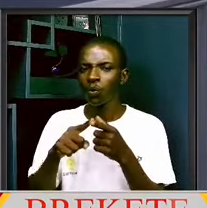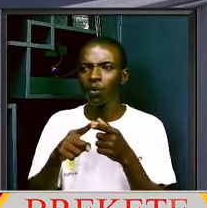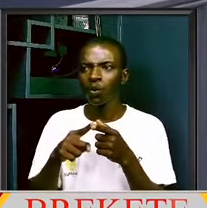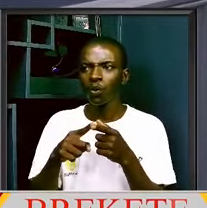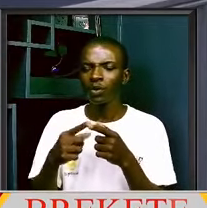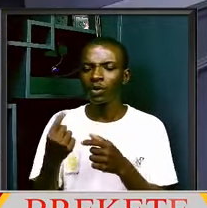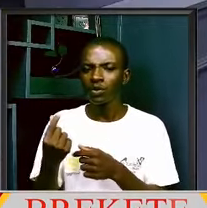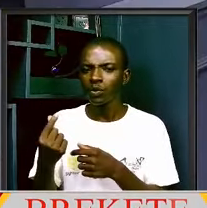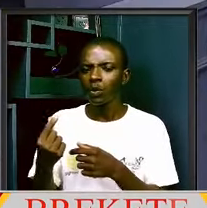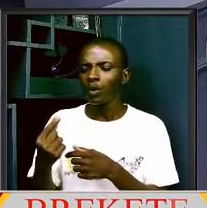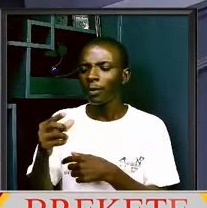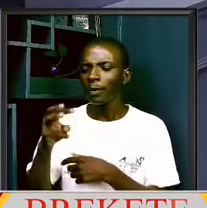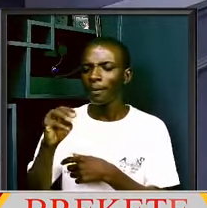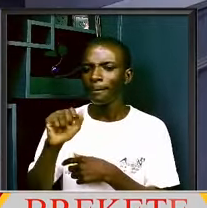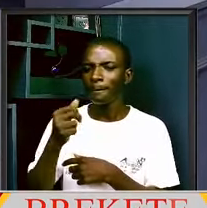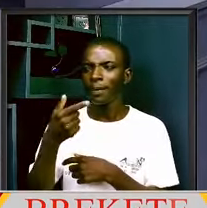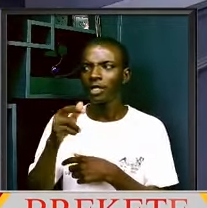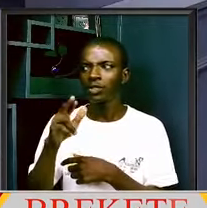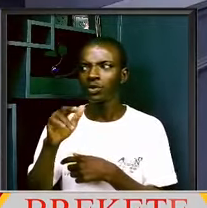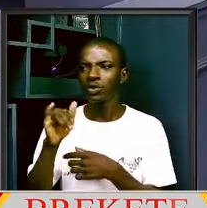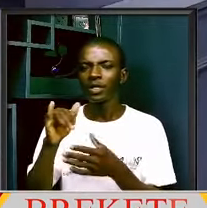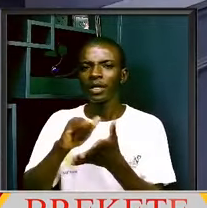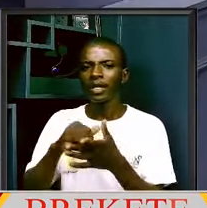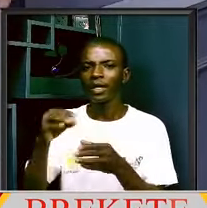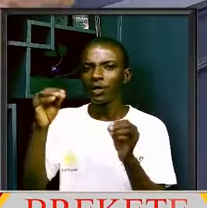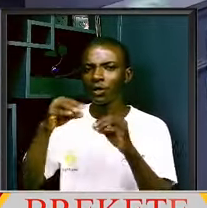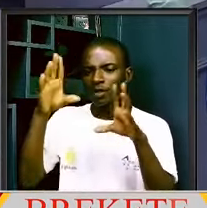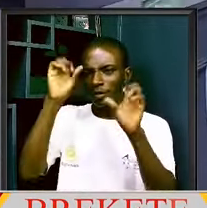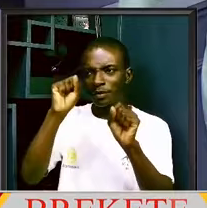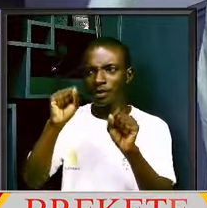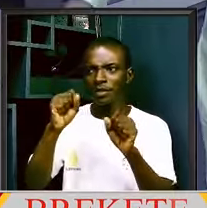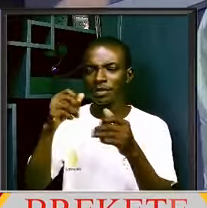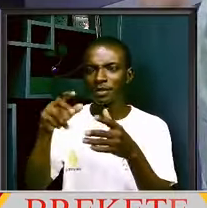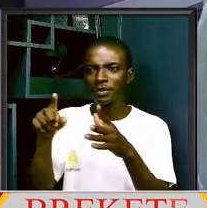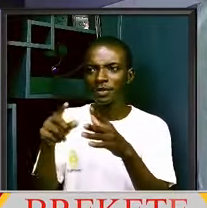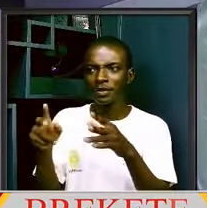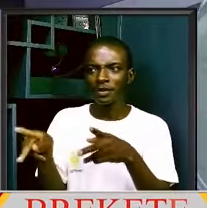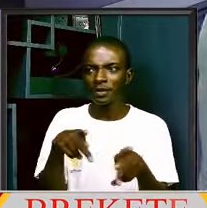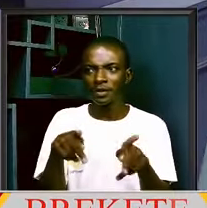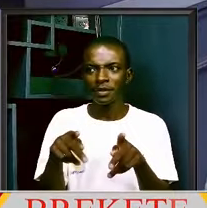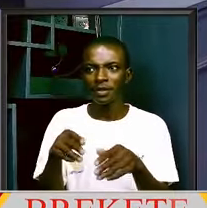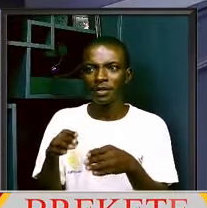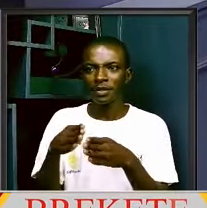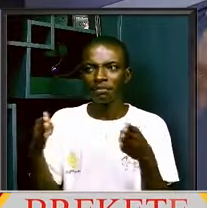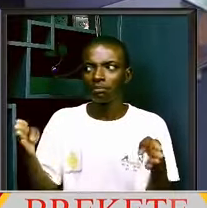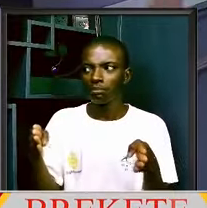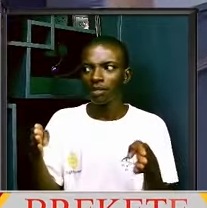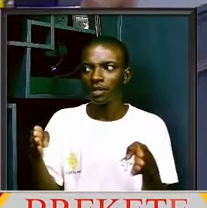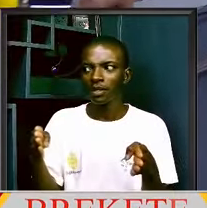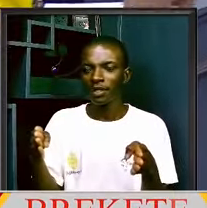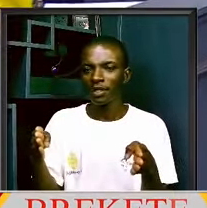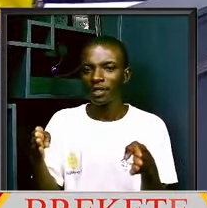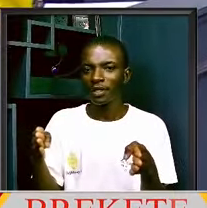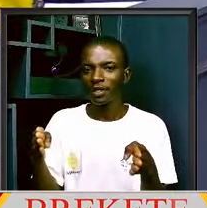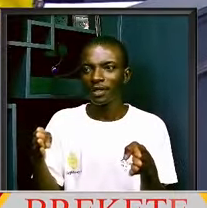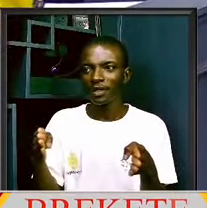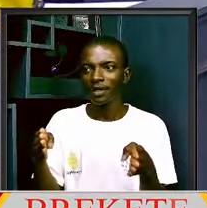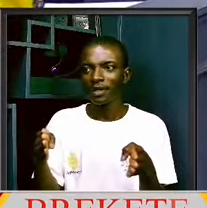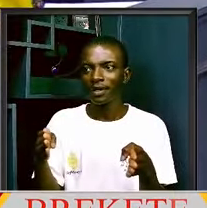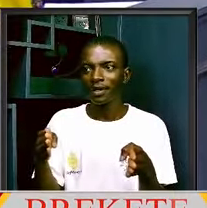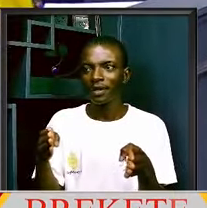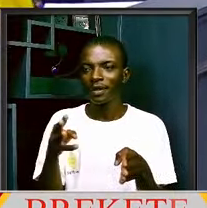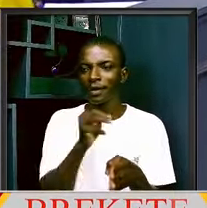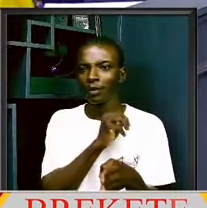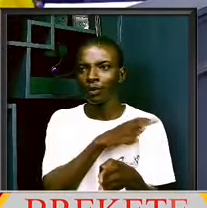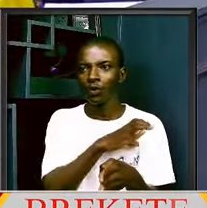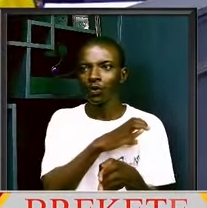in small masquerade, like ordinary president don't dance come out, then the biggest masquerade will be professor.